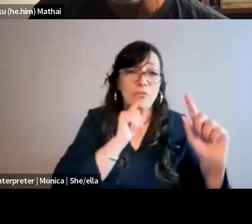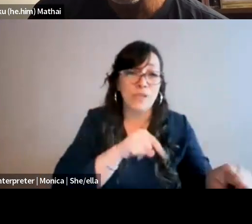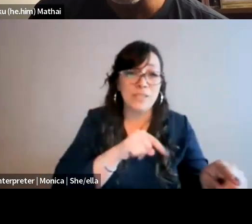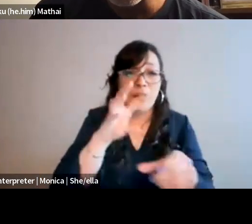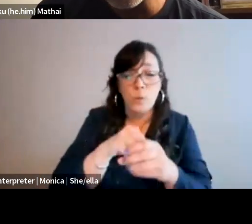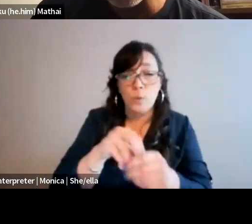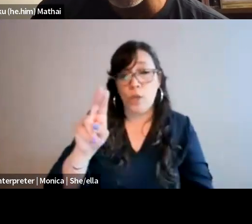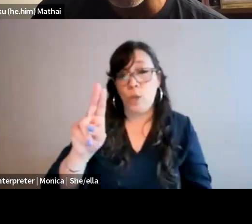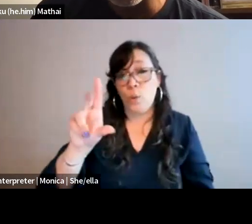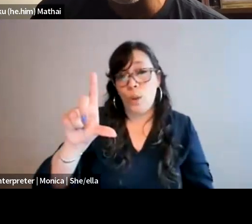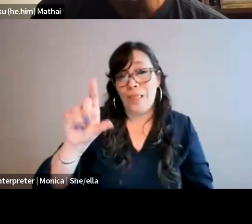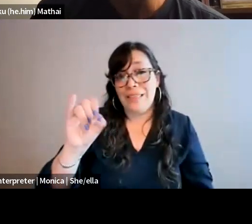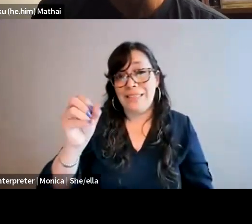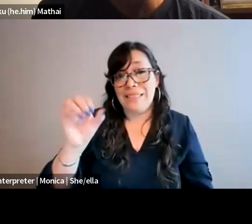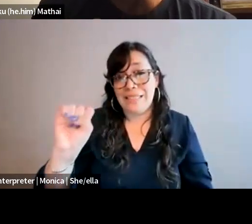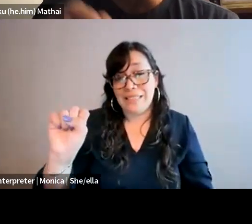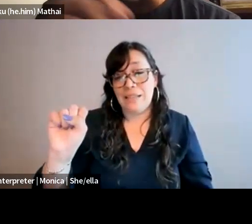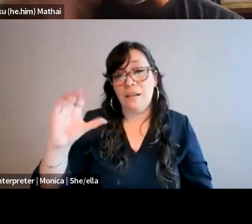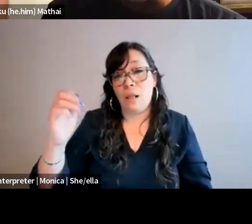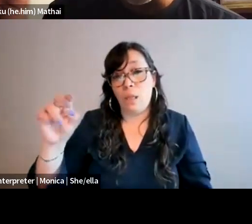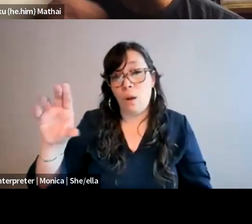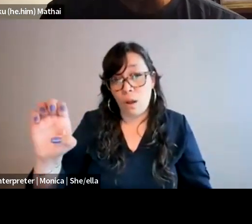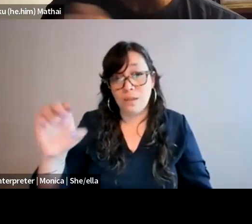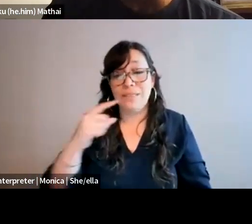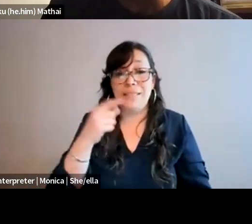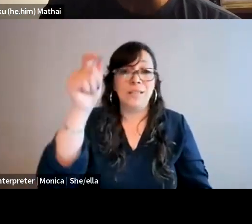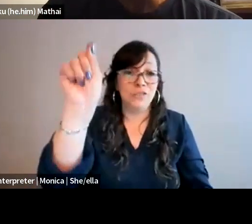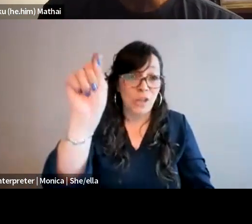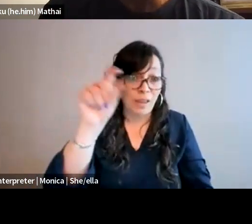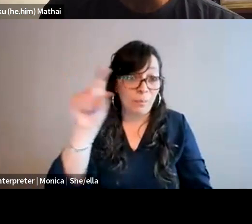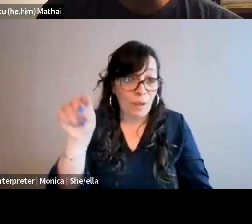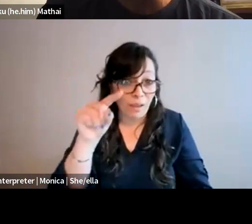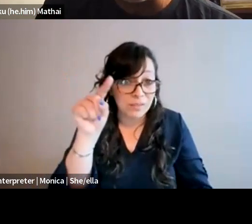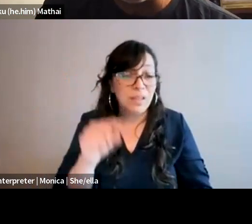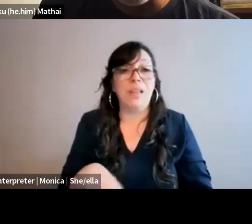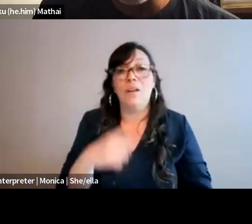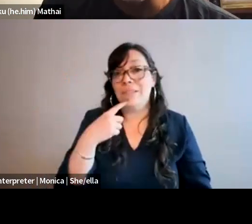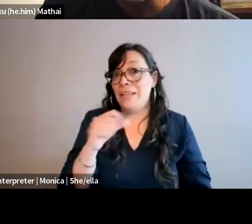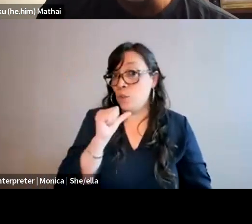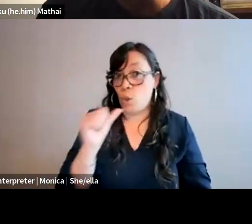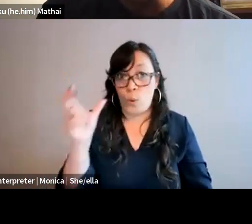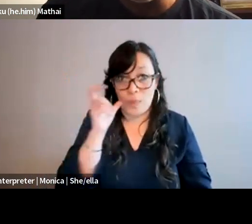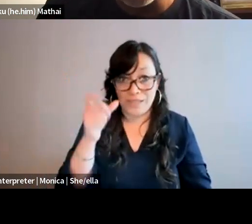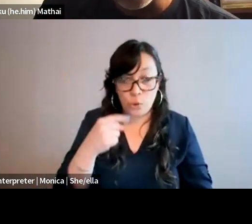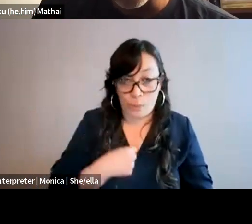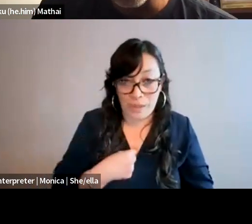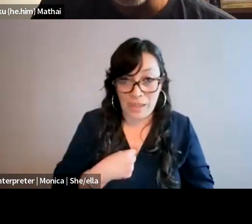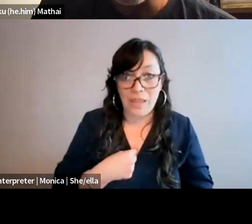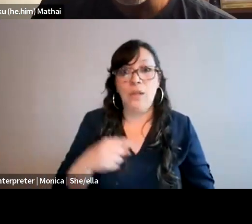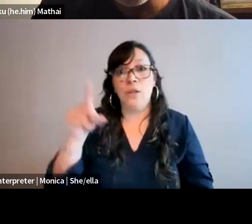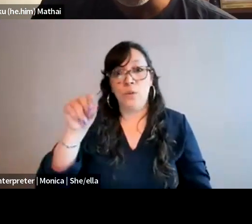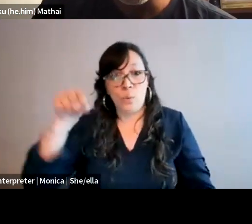Clause. The Ulysses Clause allows you to check a box or actually say, don't listen to me, do this